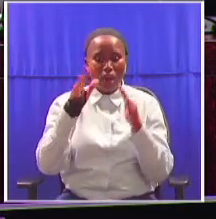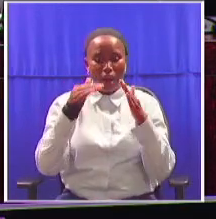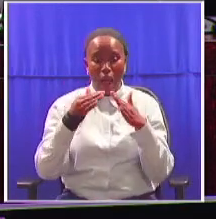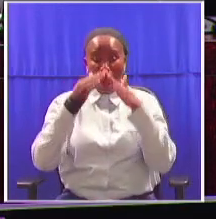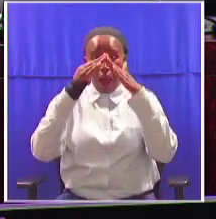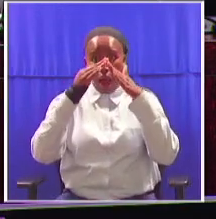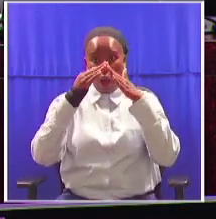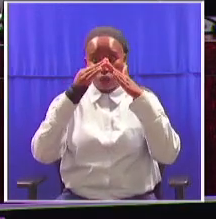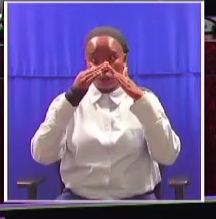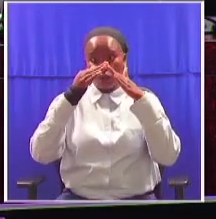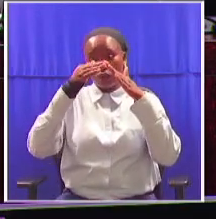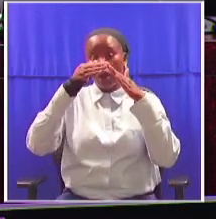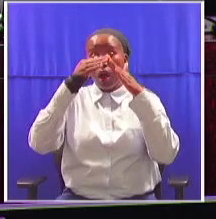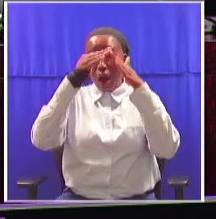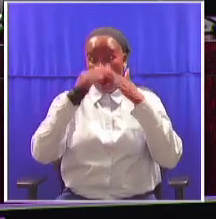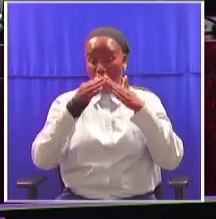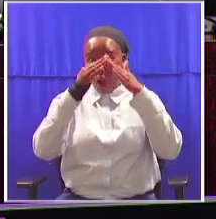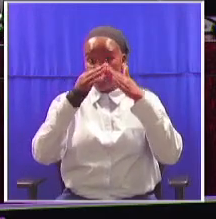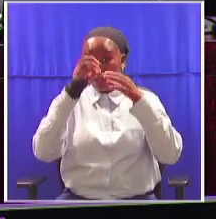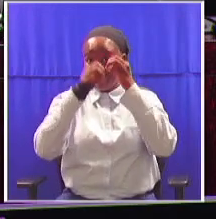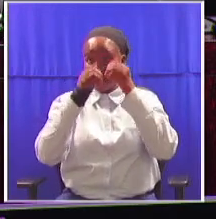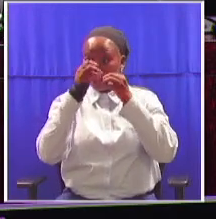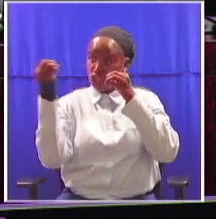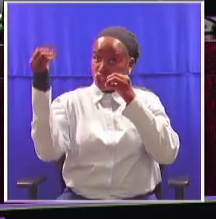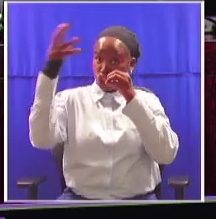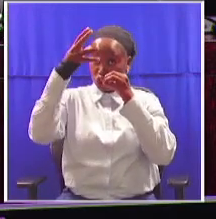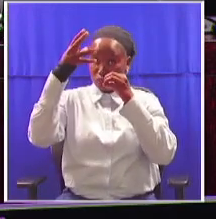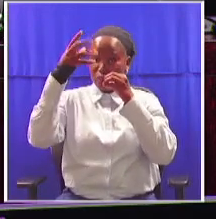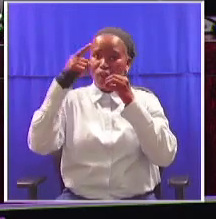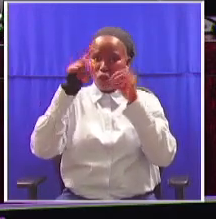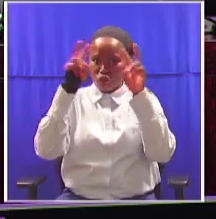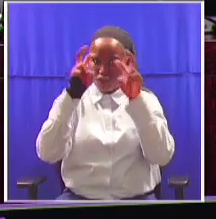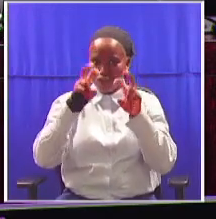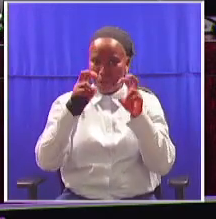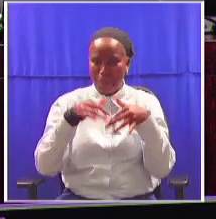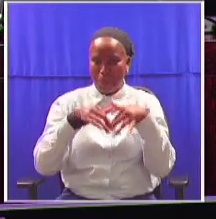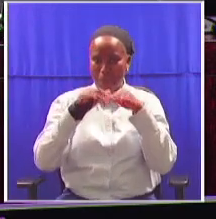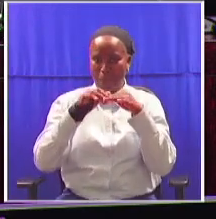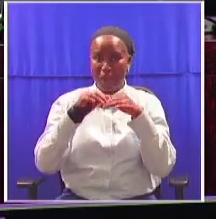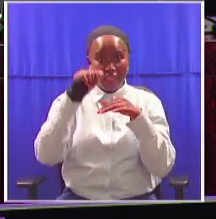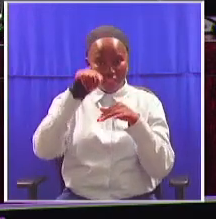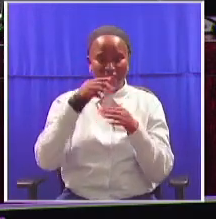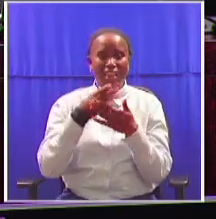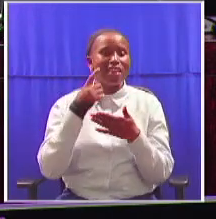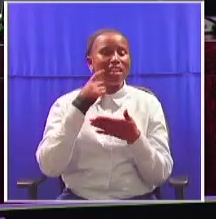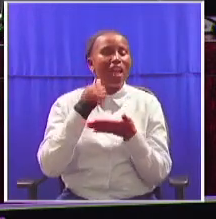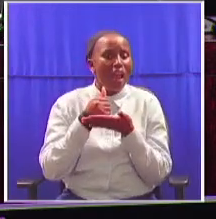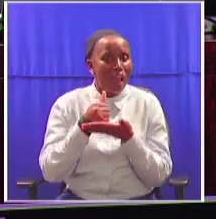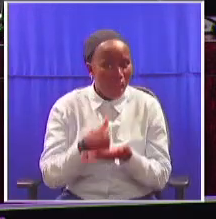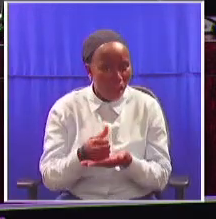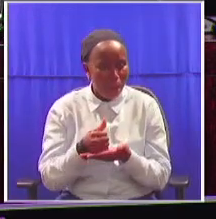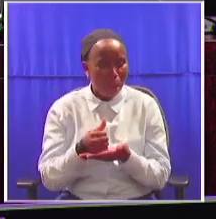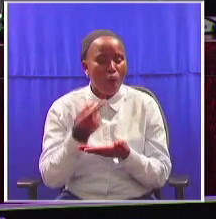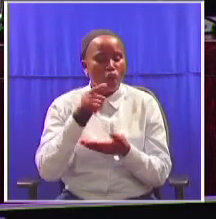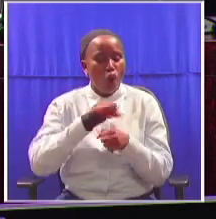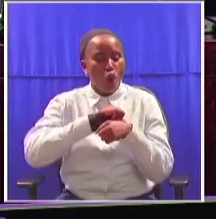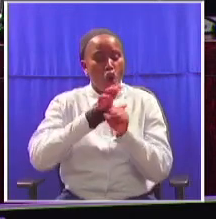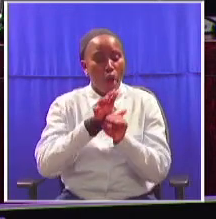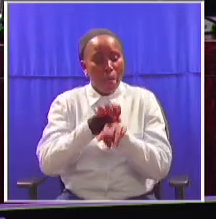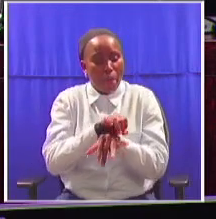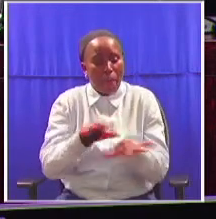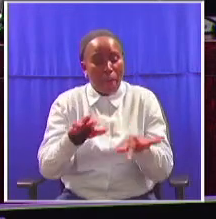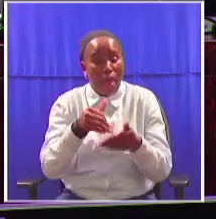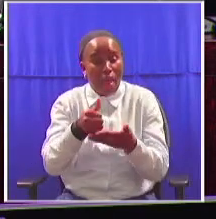households. Just as we came together to stop the spread of COVID-19, we must all act